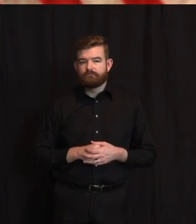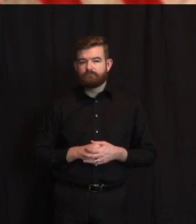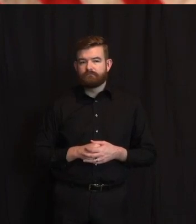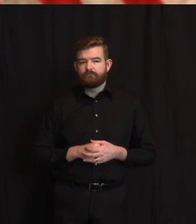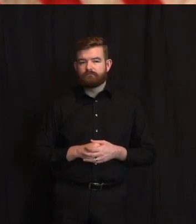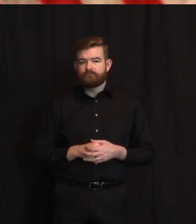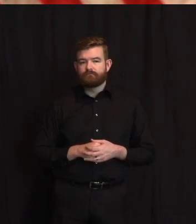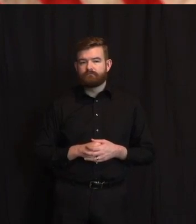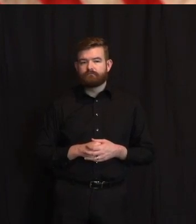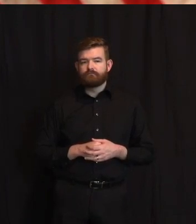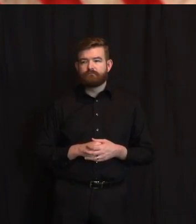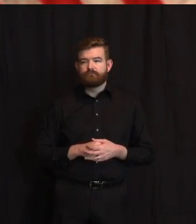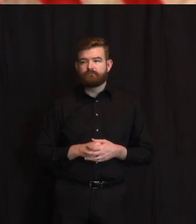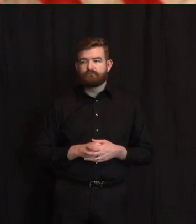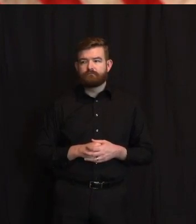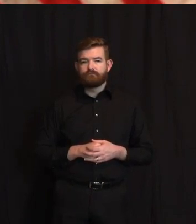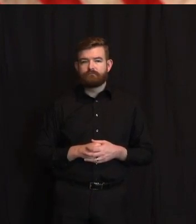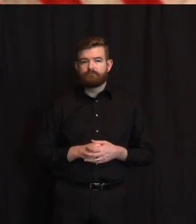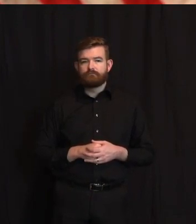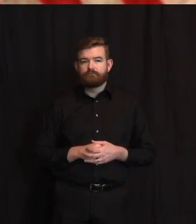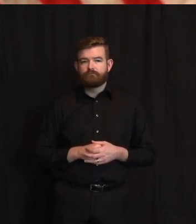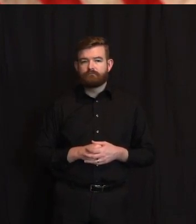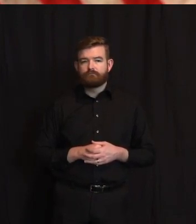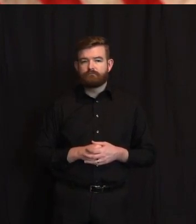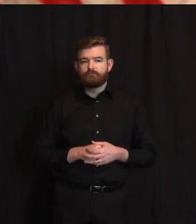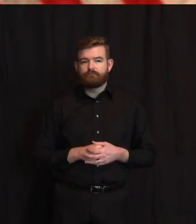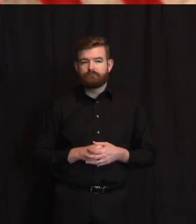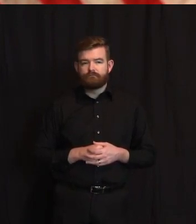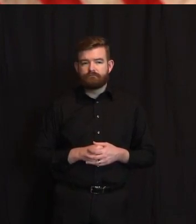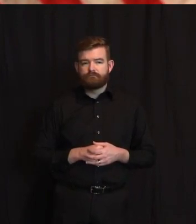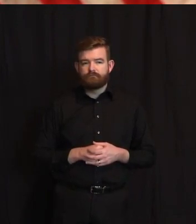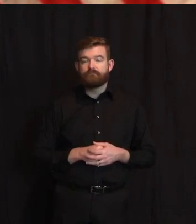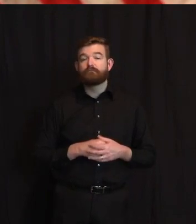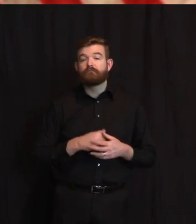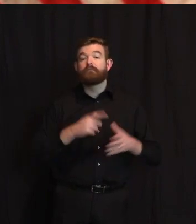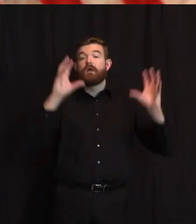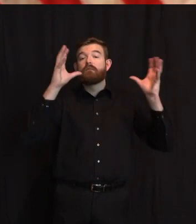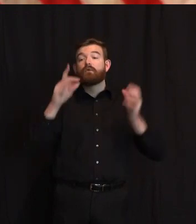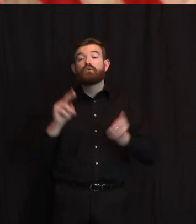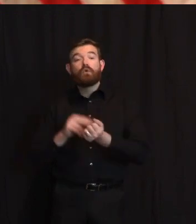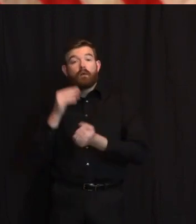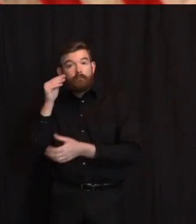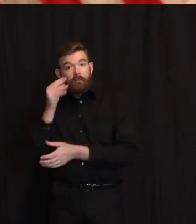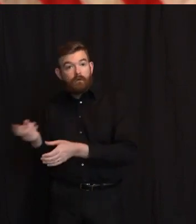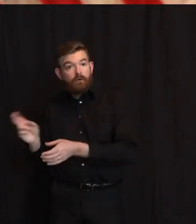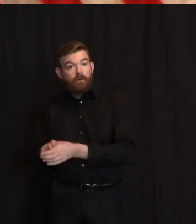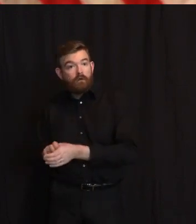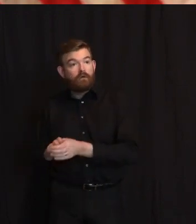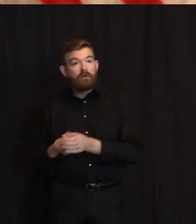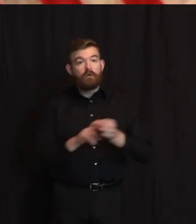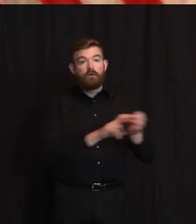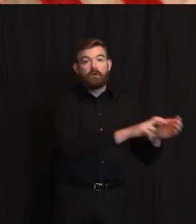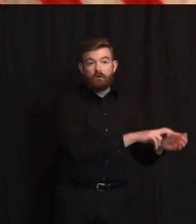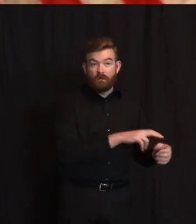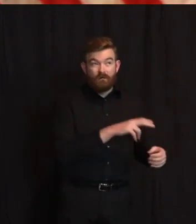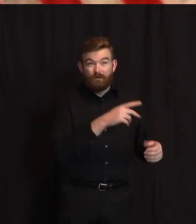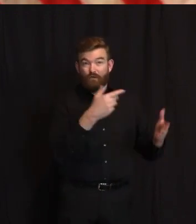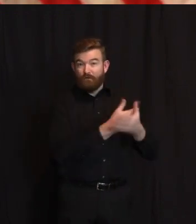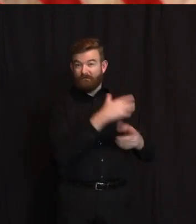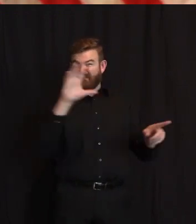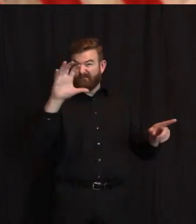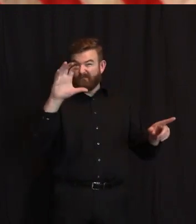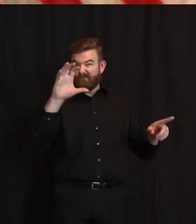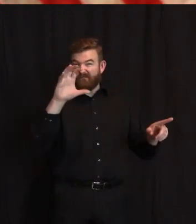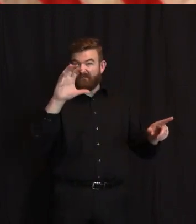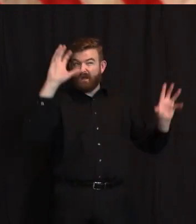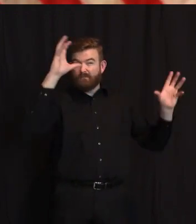reasons, including for the movement of long-term care patients around, couldn't have come in a moment too soon. So that's another